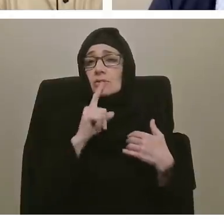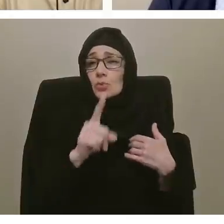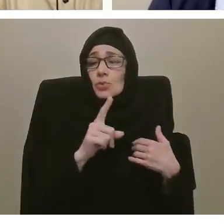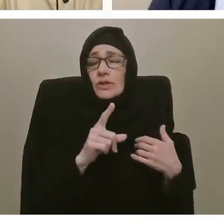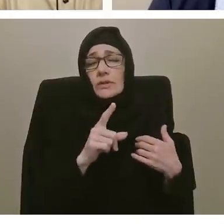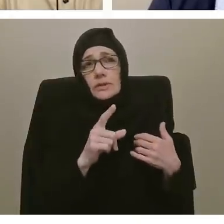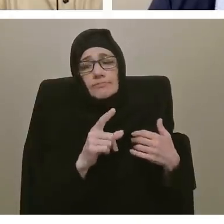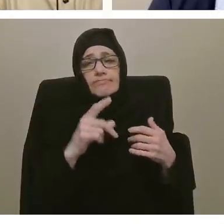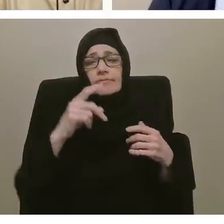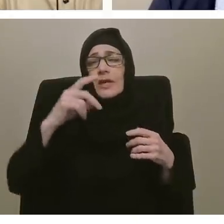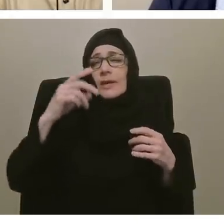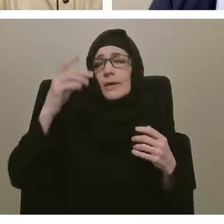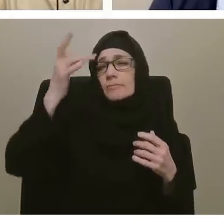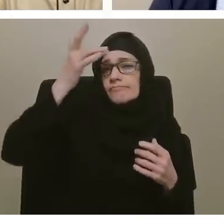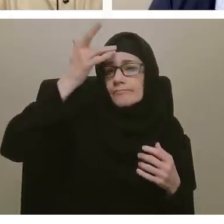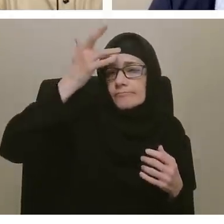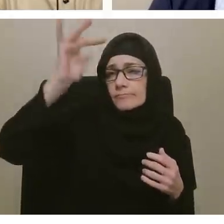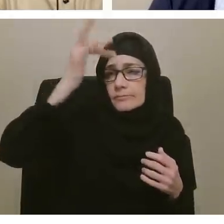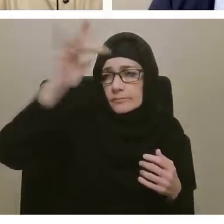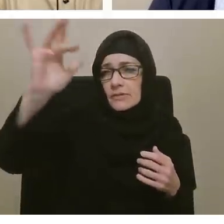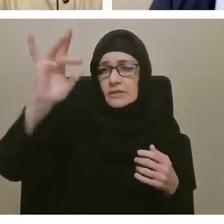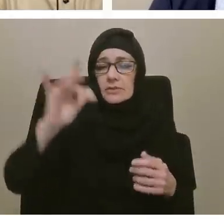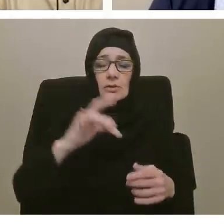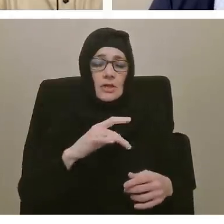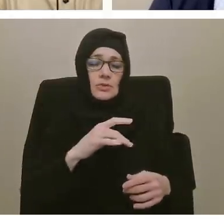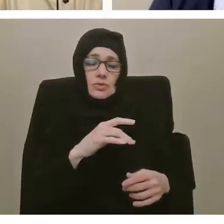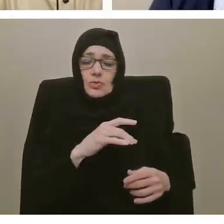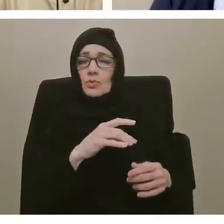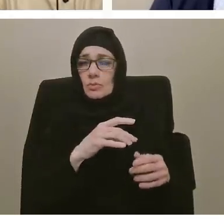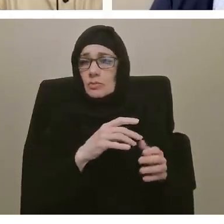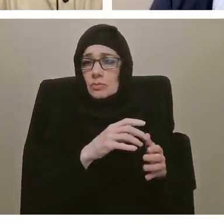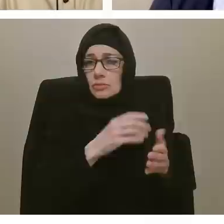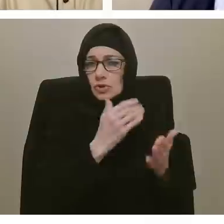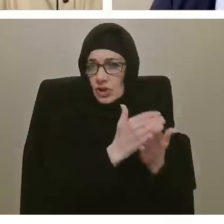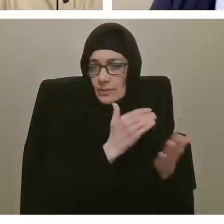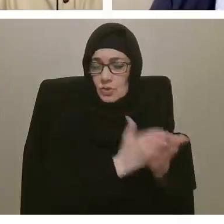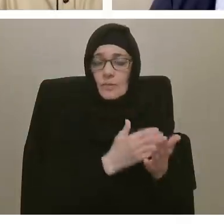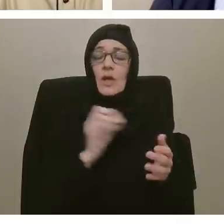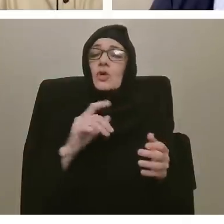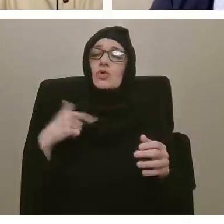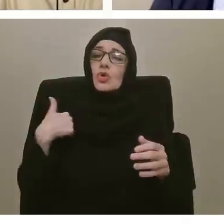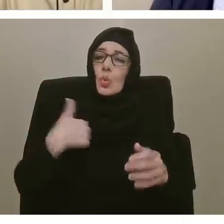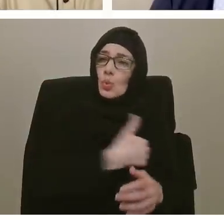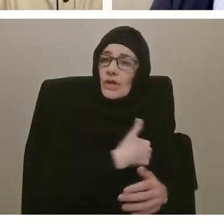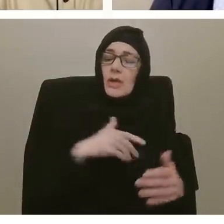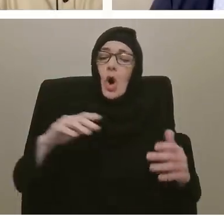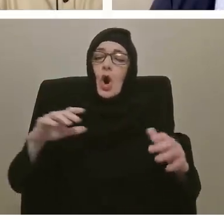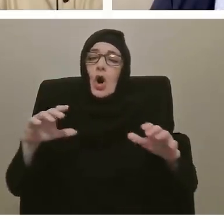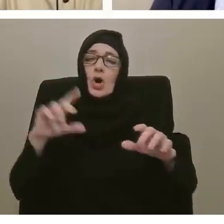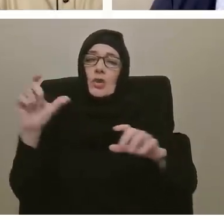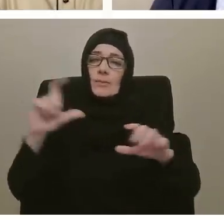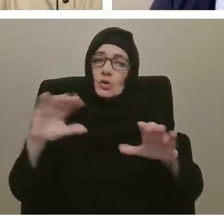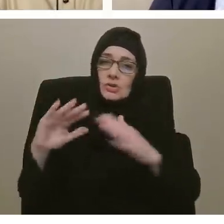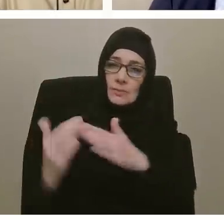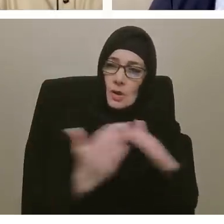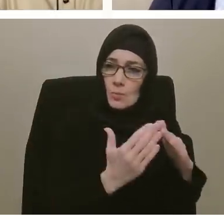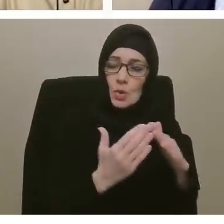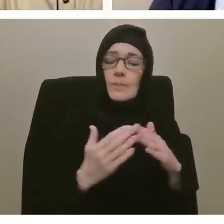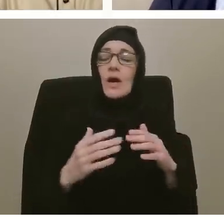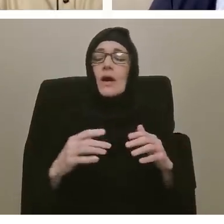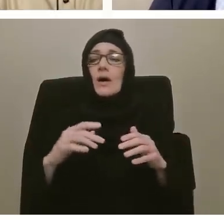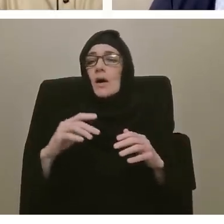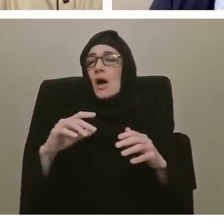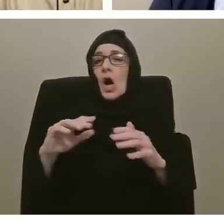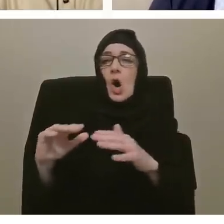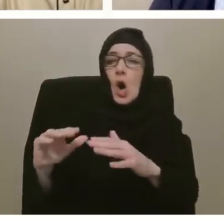very intellectual. So people say, oh, we are the ummah of Iqra. That means that we are an intellectual ummah. That's an ummah of read, ummah of, you